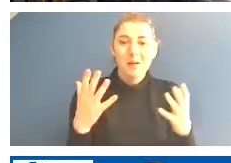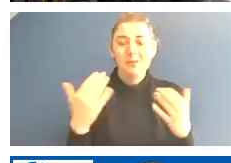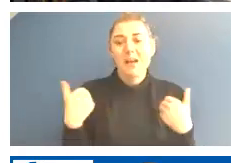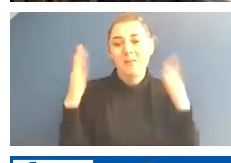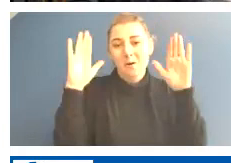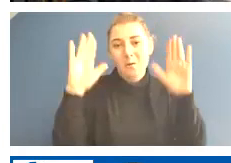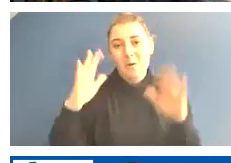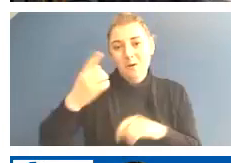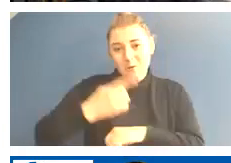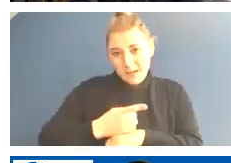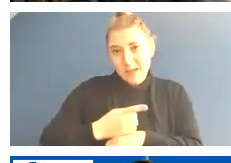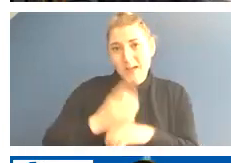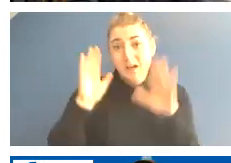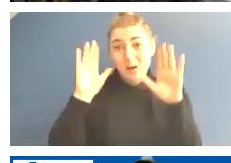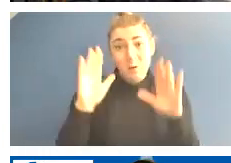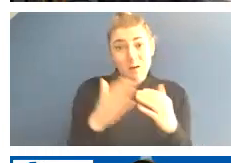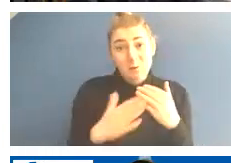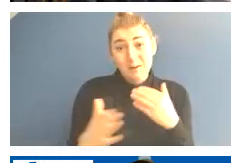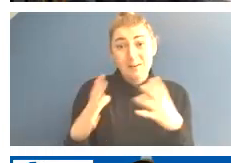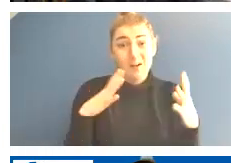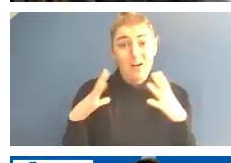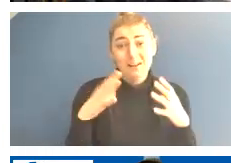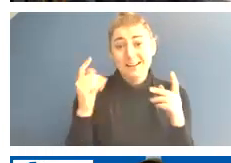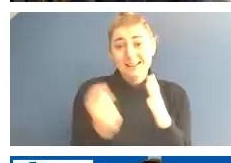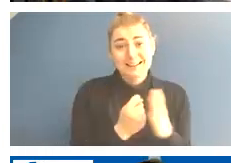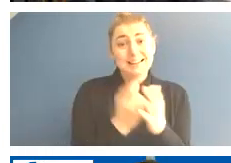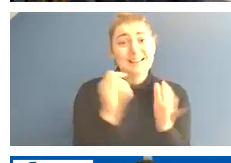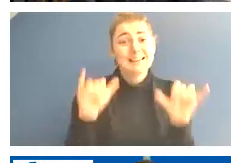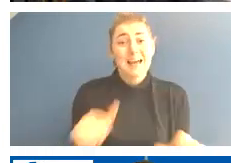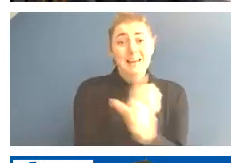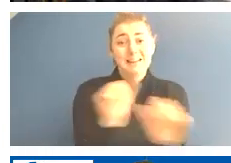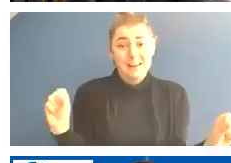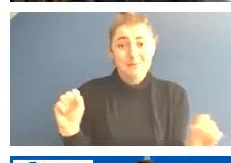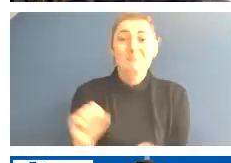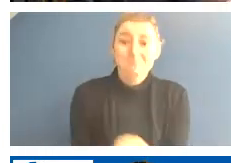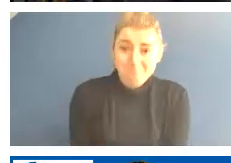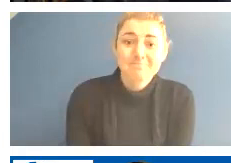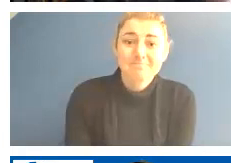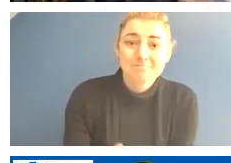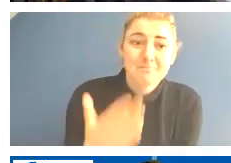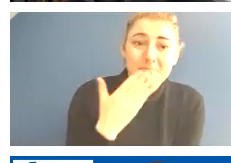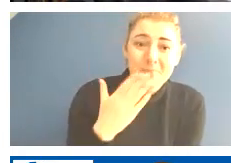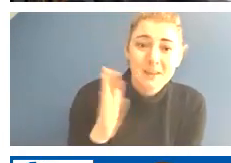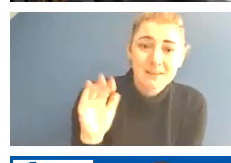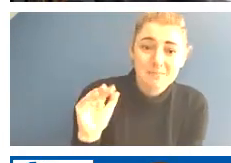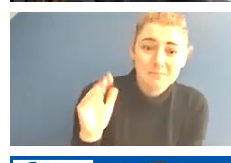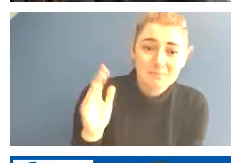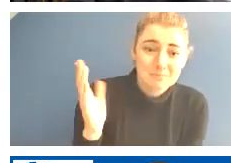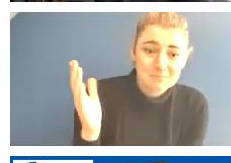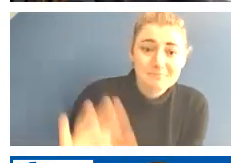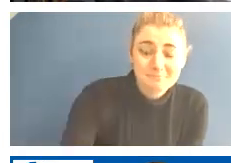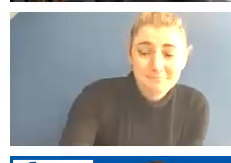day and a wonderful rest of the holiday season. Everyone stay safe. Thanks again. Take care. Thank you.